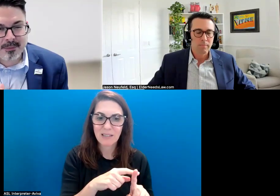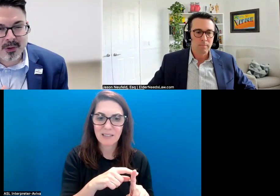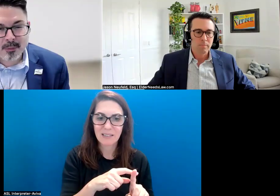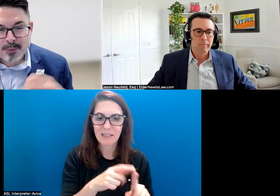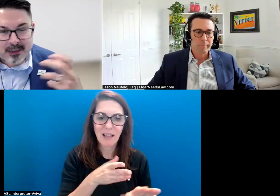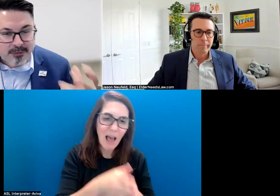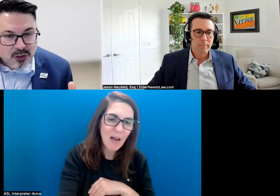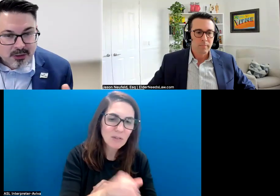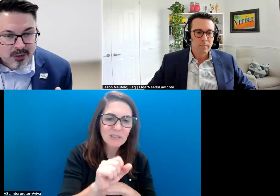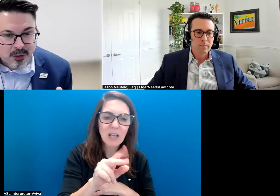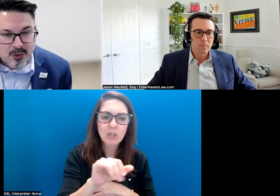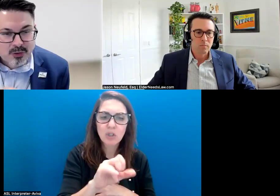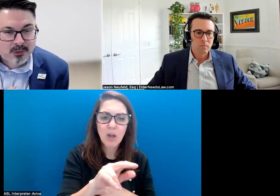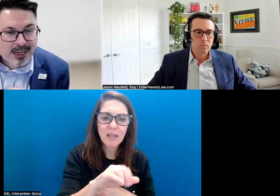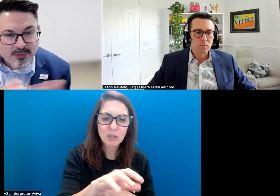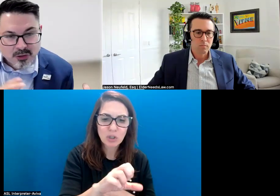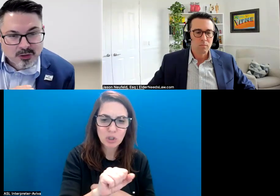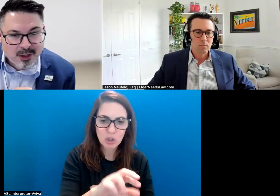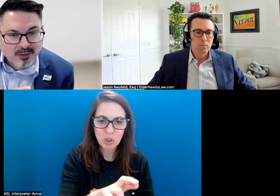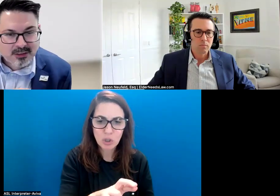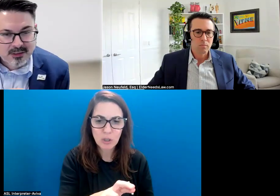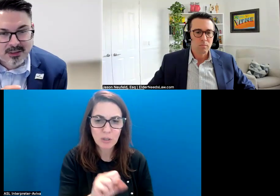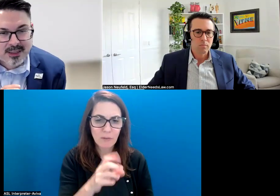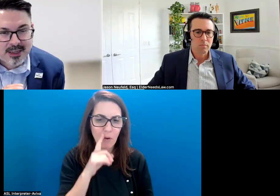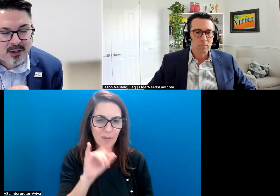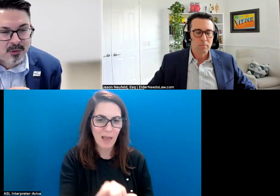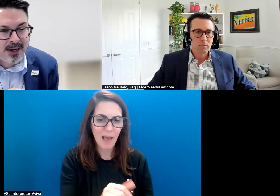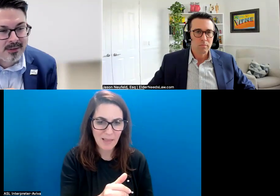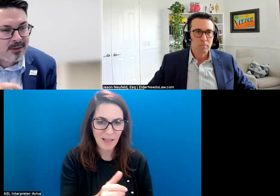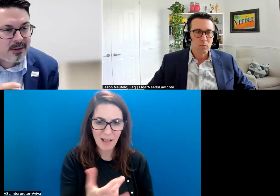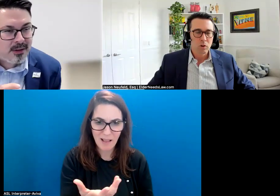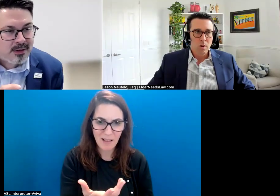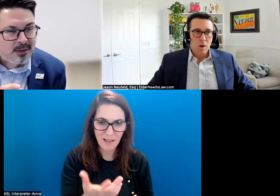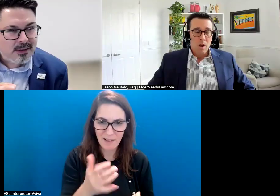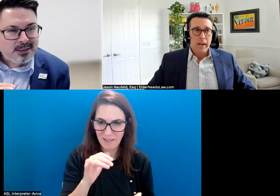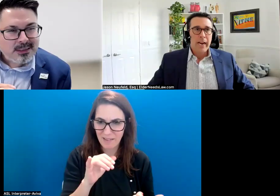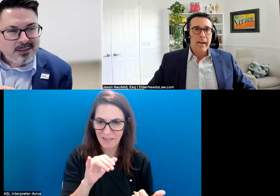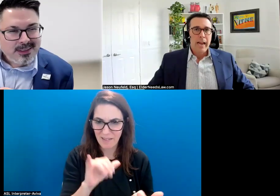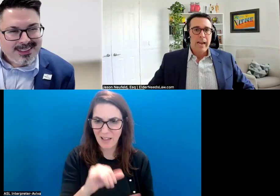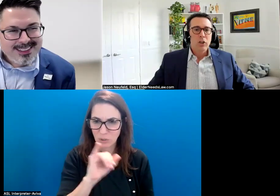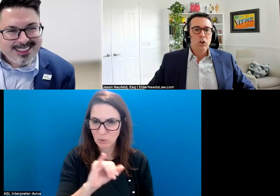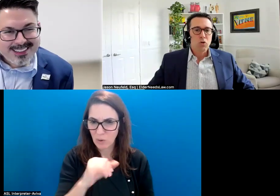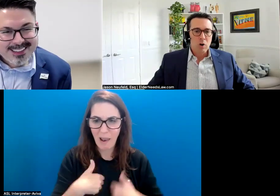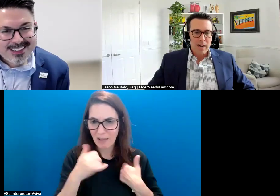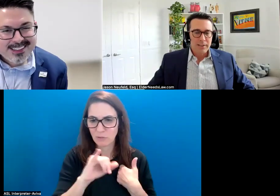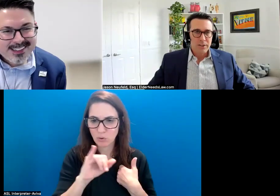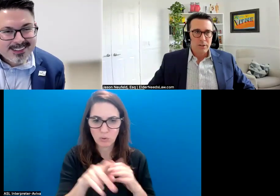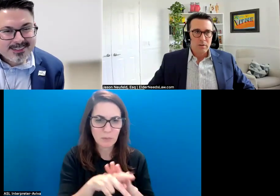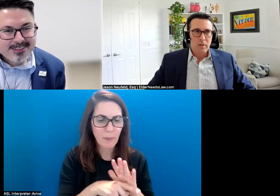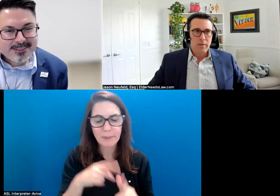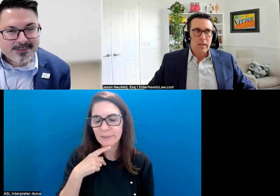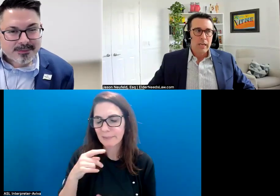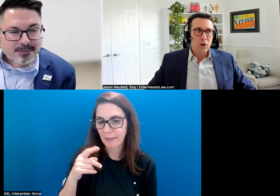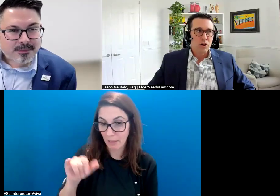of a typical beneficiary term used for life insurance policies. Is that correct? In a